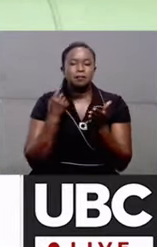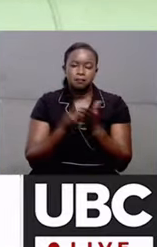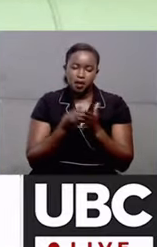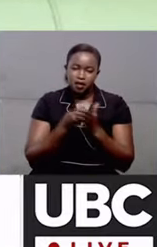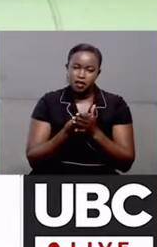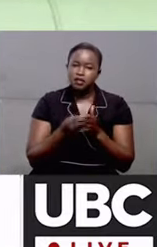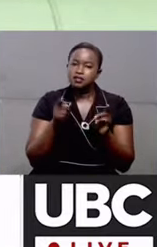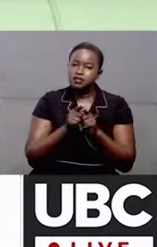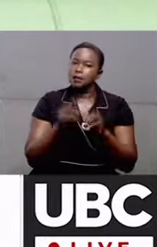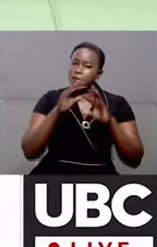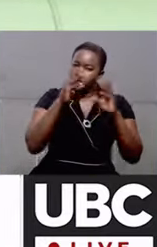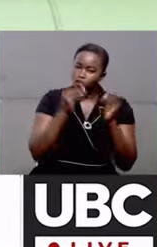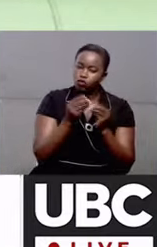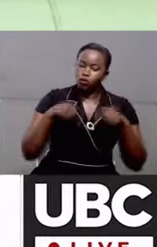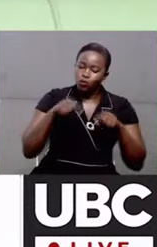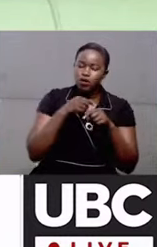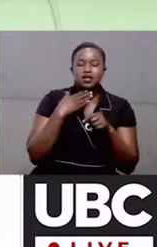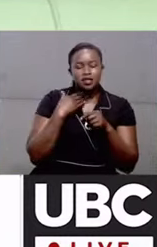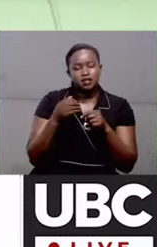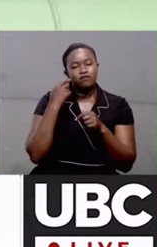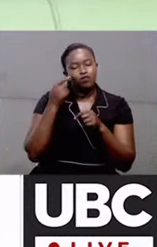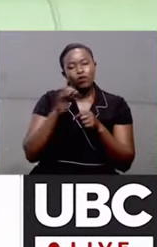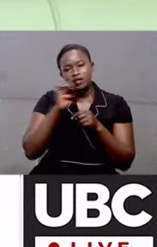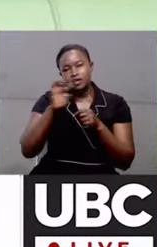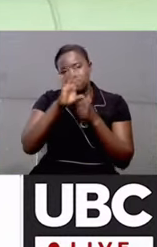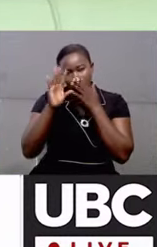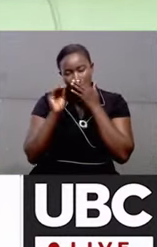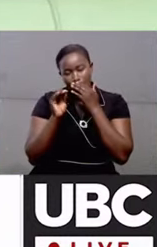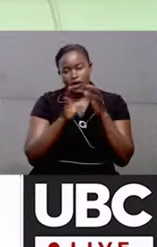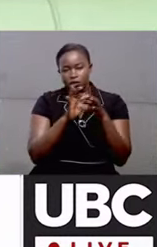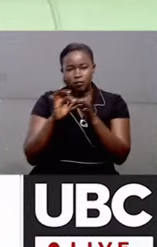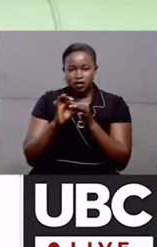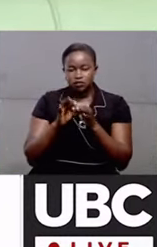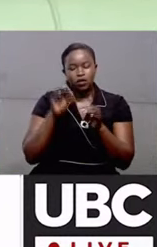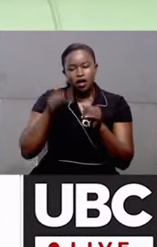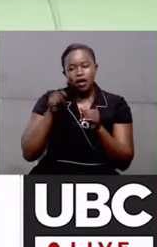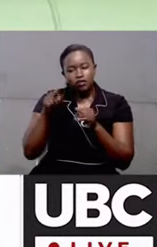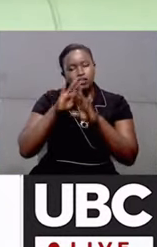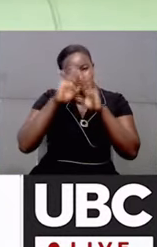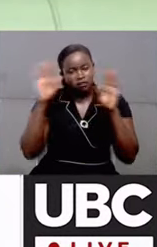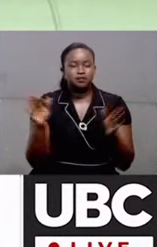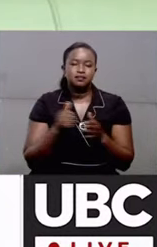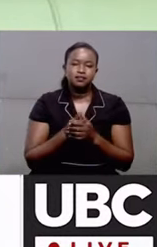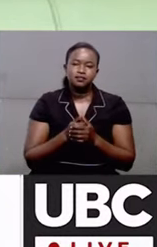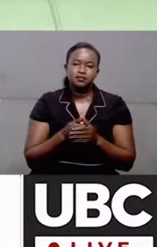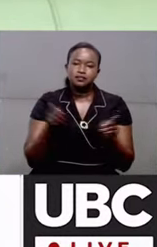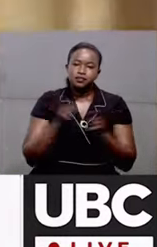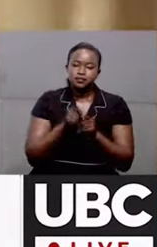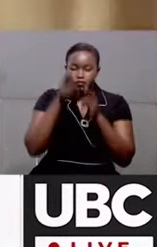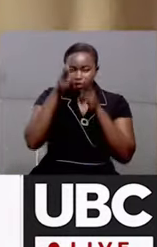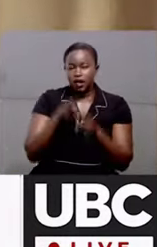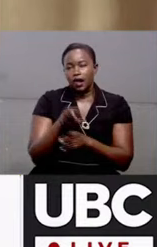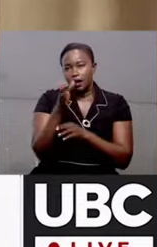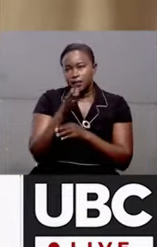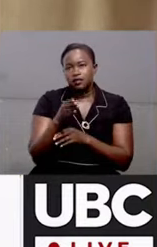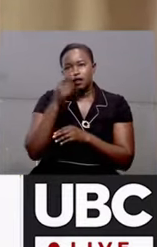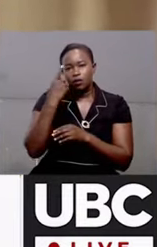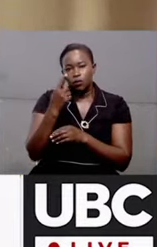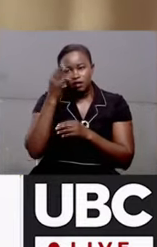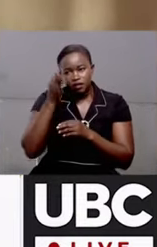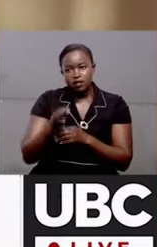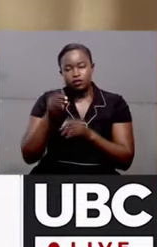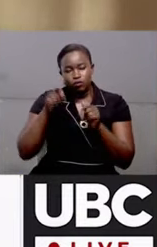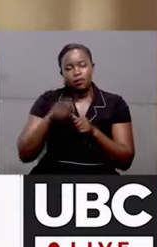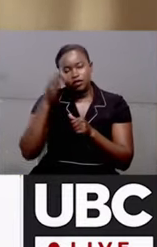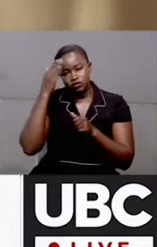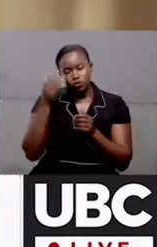we desire for the East African cooperation. Can you clarify? And Honorable Minister, one thing you need to know, that the land